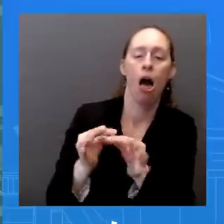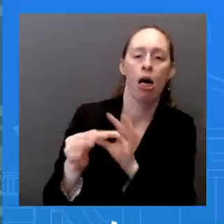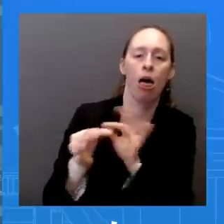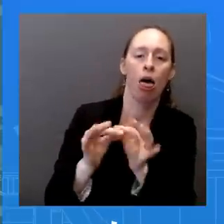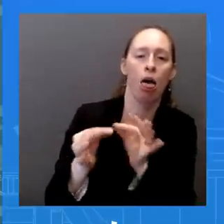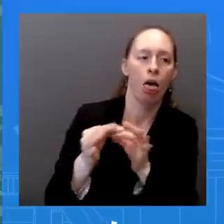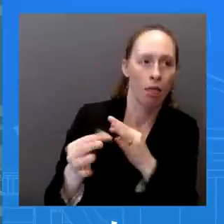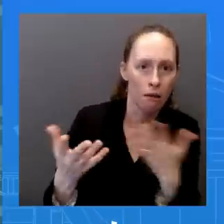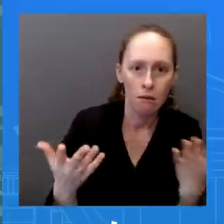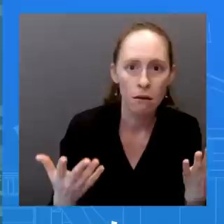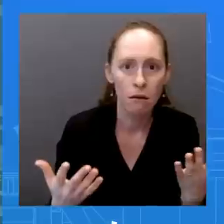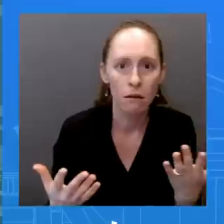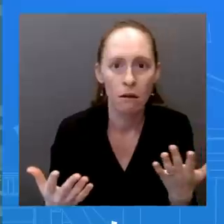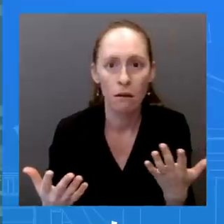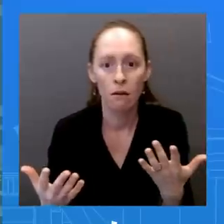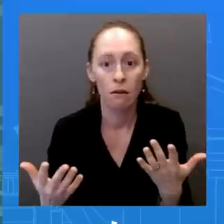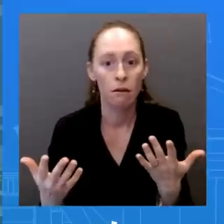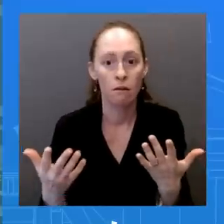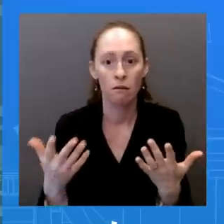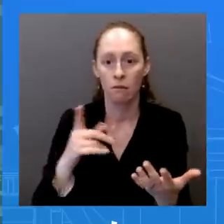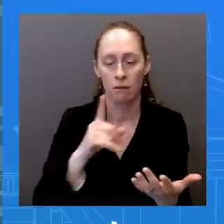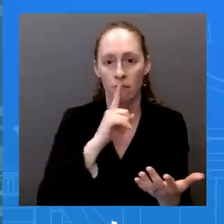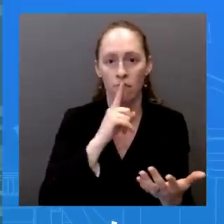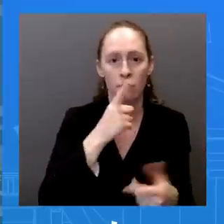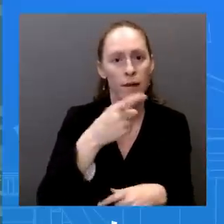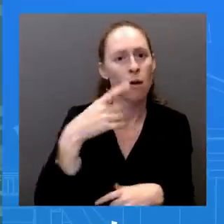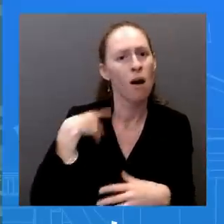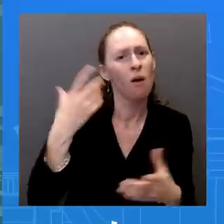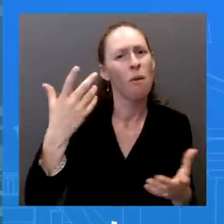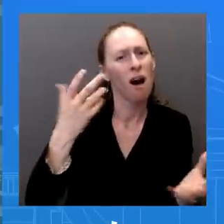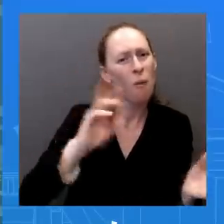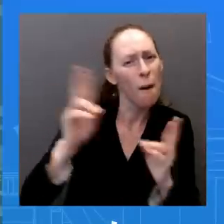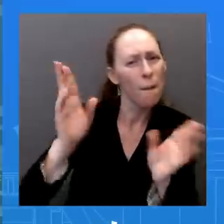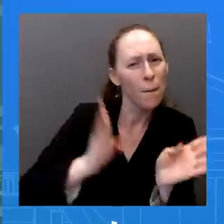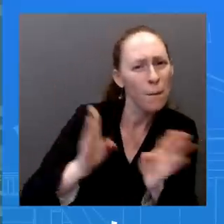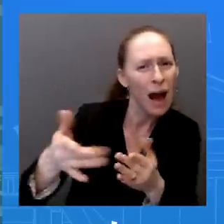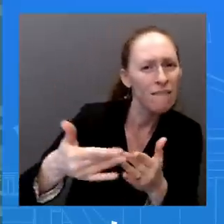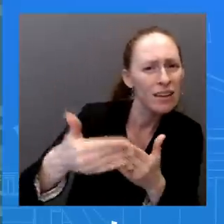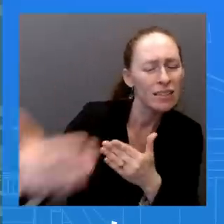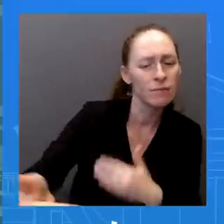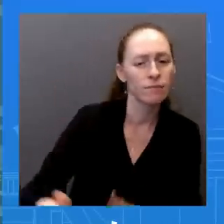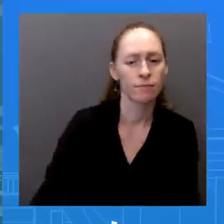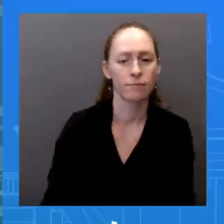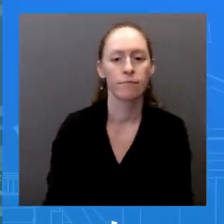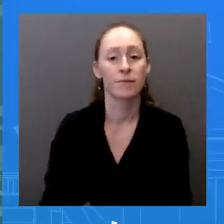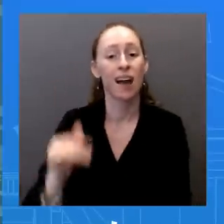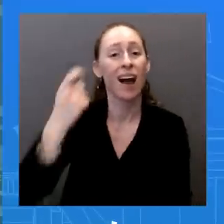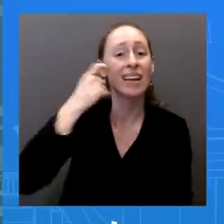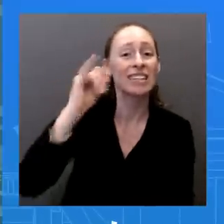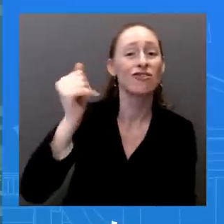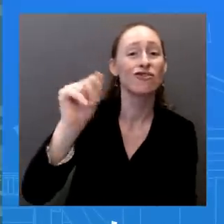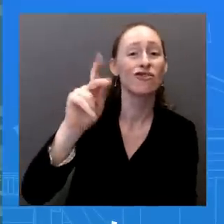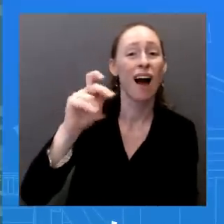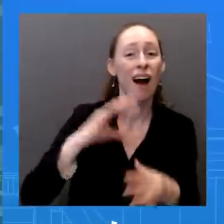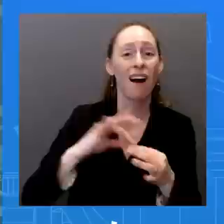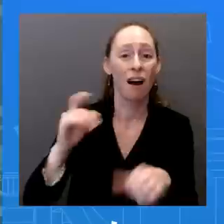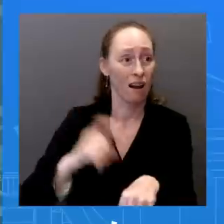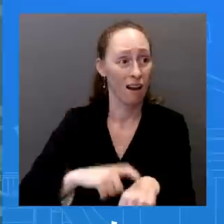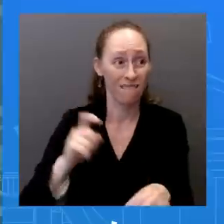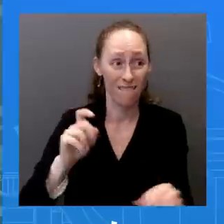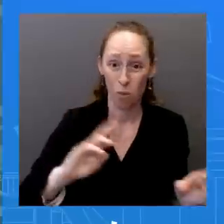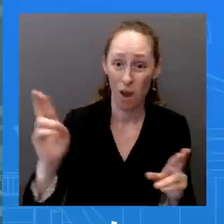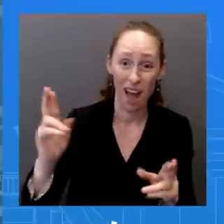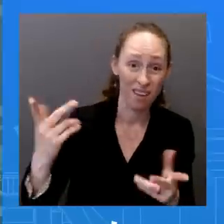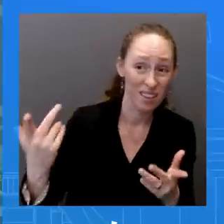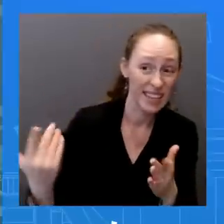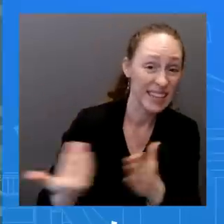on the front foot. Let's think about it. And Jake mentioned this, about how we have to be prepared for the next generation of vaccines and treatments. We have